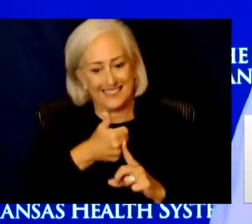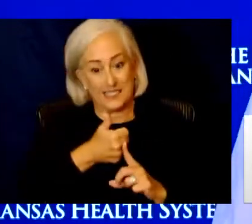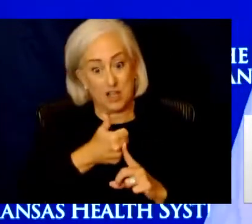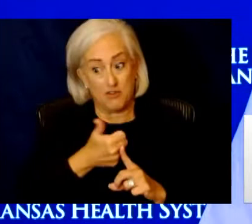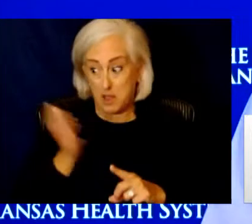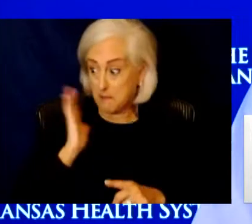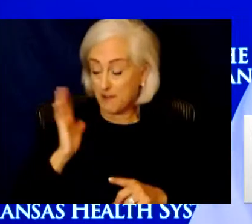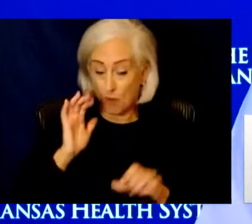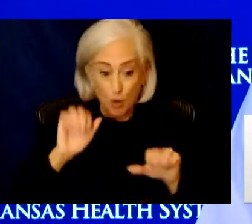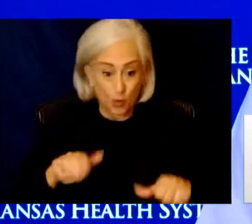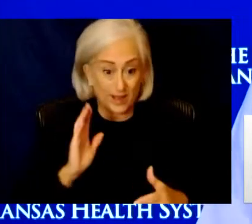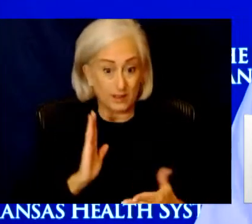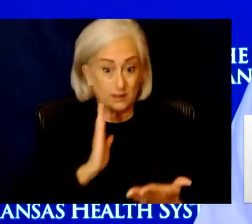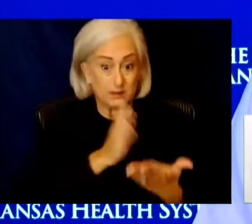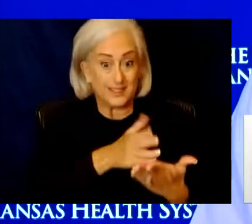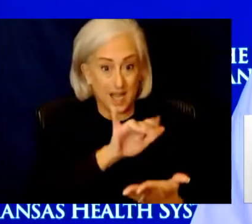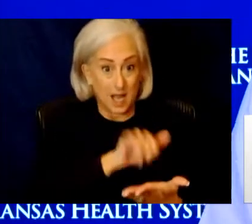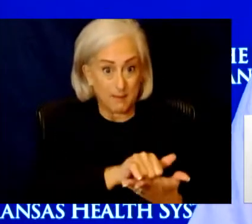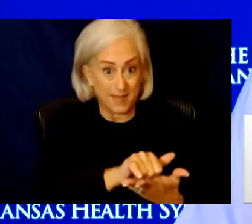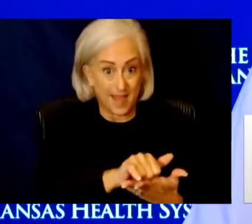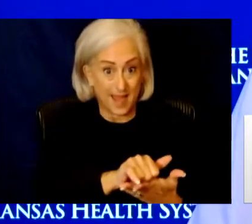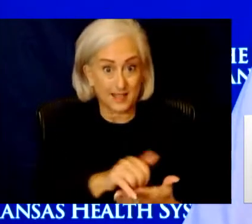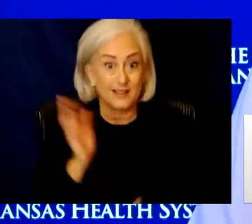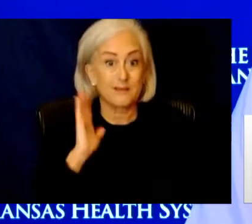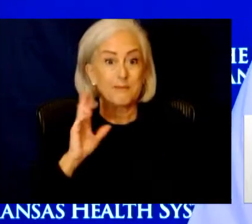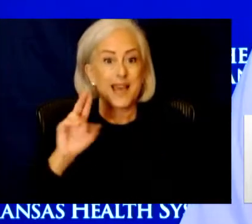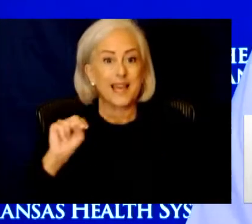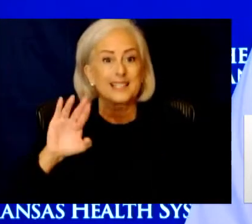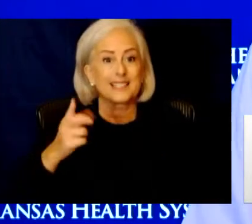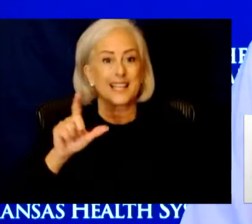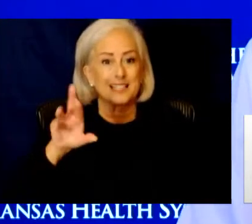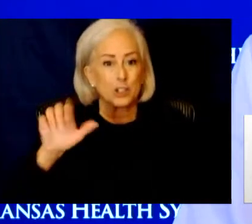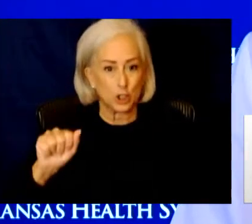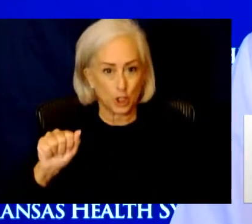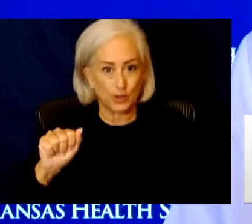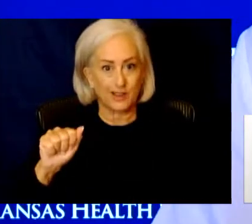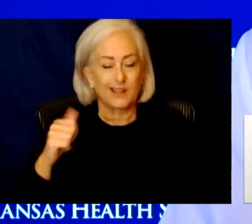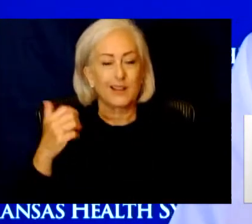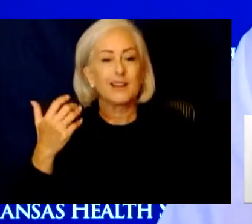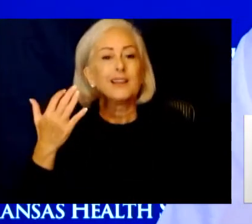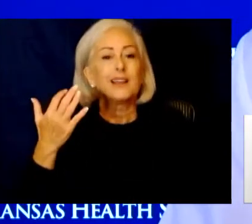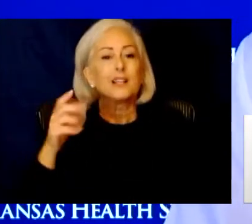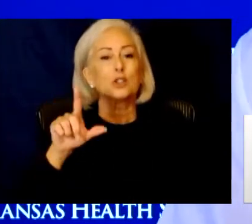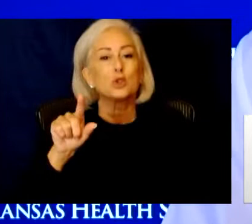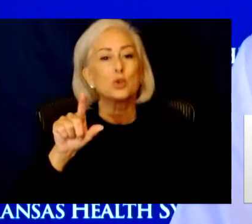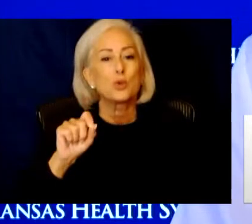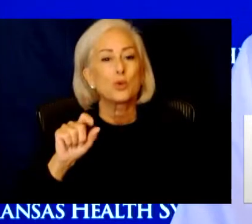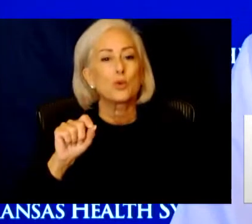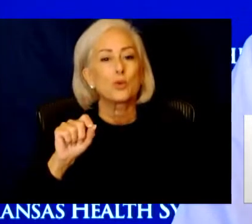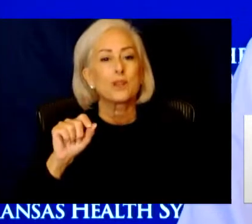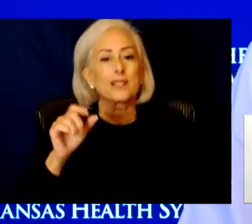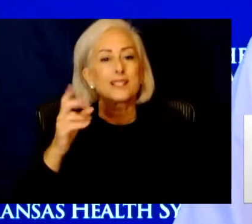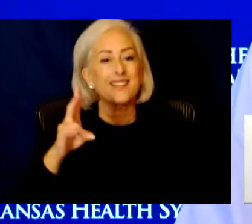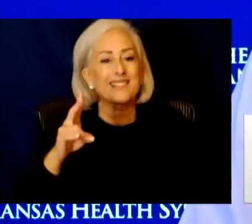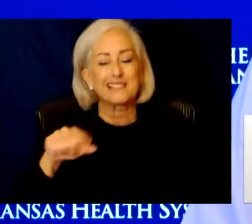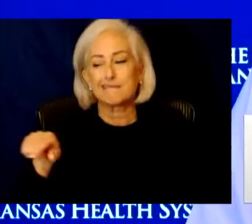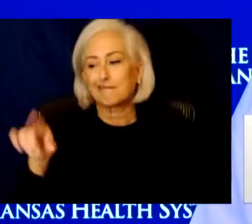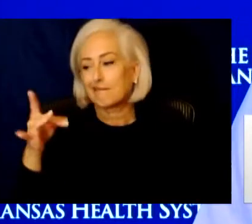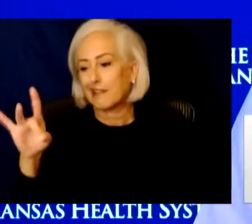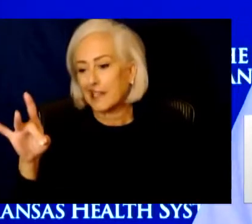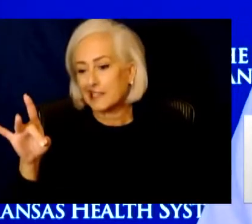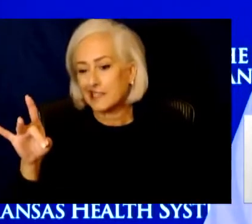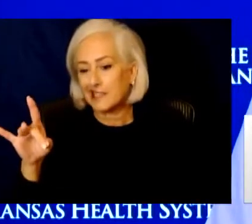very early chance to stop this in Nigeria in 2017, 2018 when that was going on. Monkeypox is not